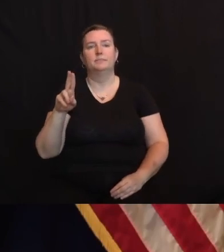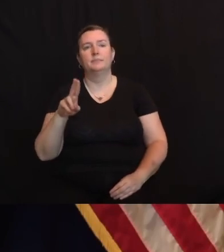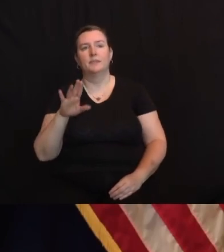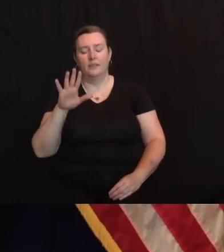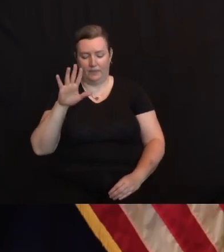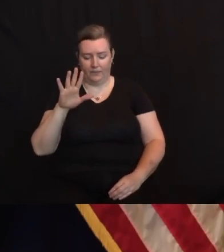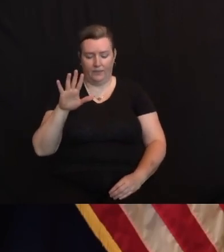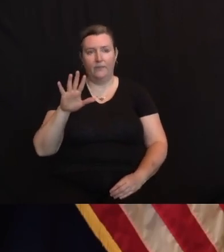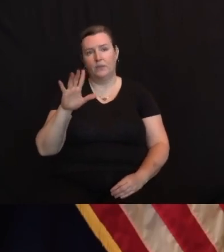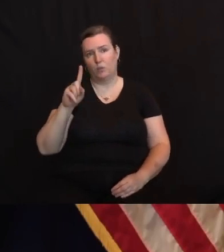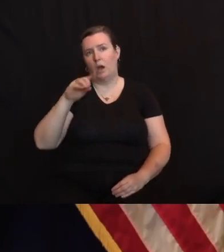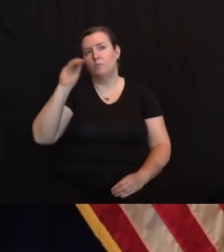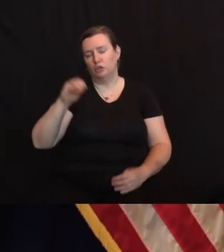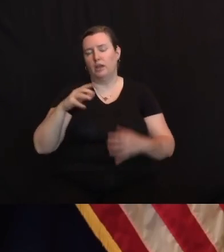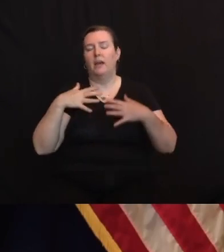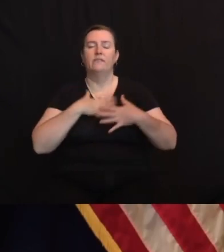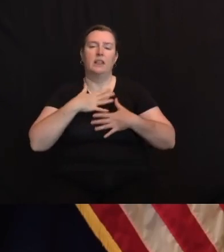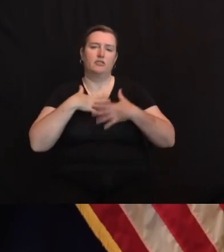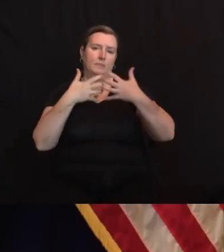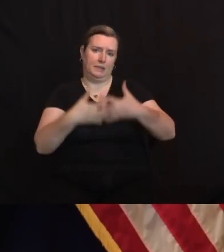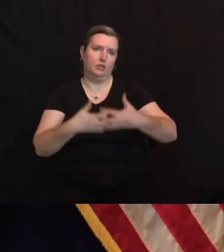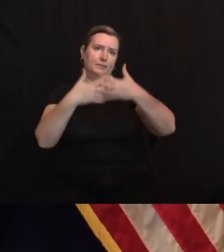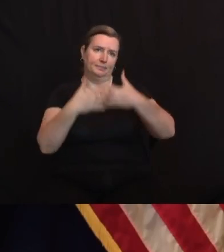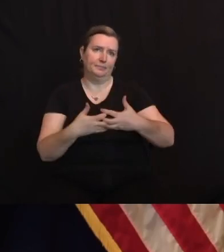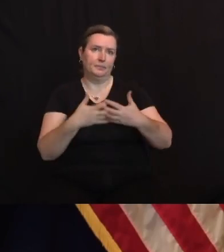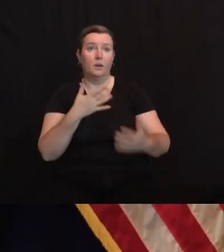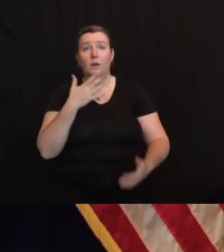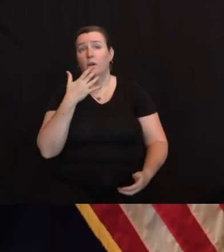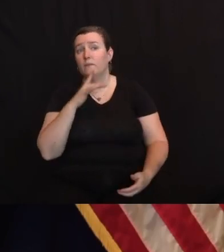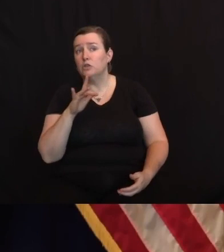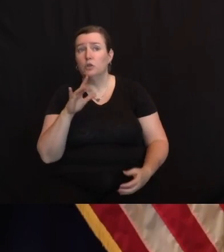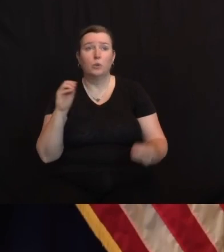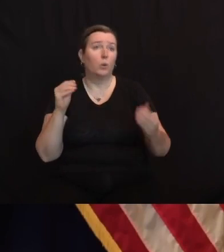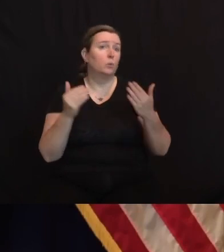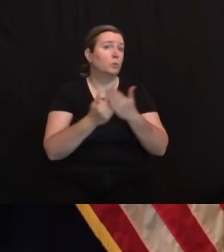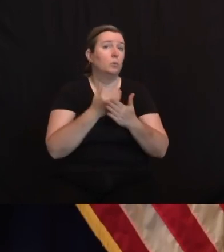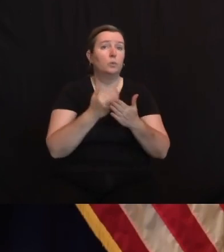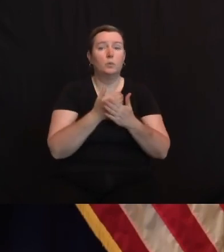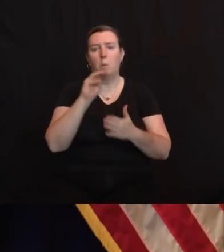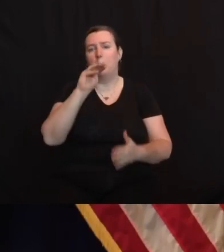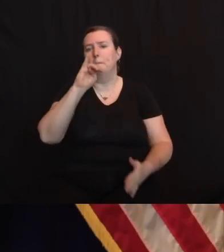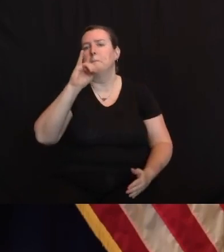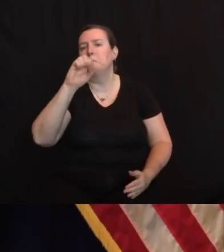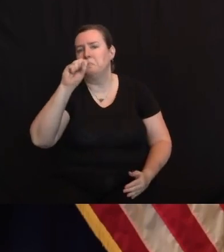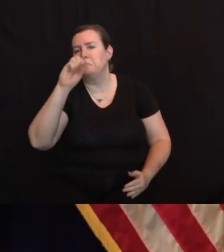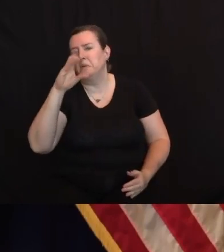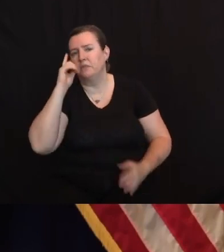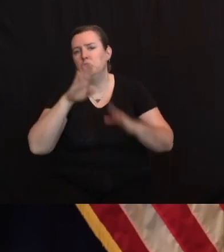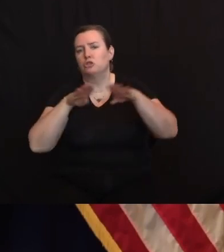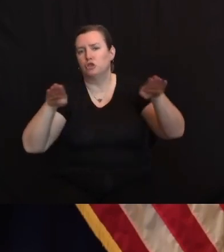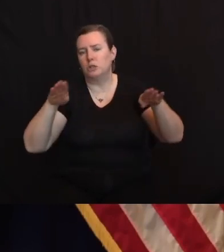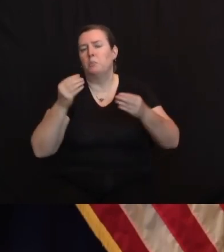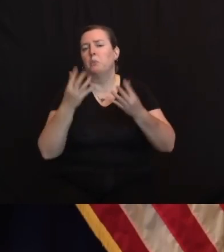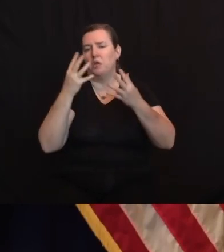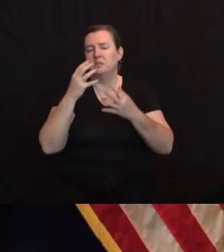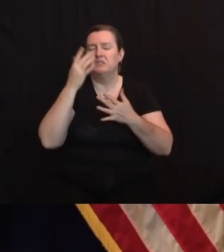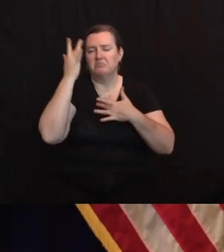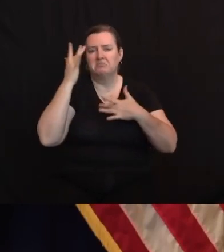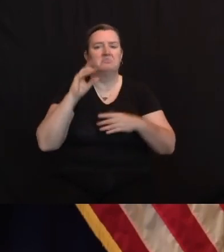on ventilators. Fortunately, there are no new reports of multisystem inflammatory syndrome in